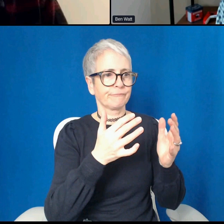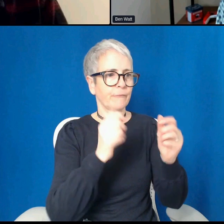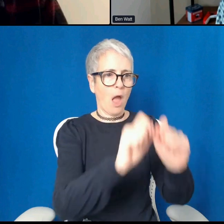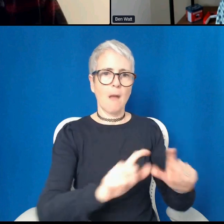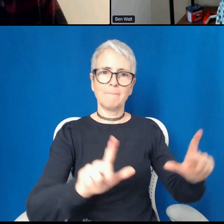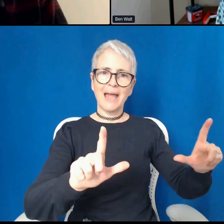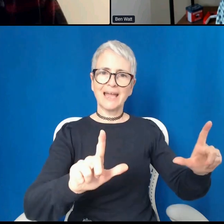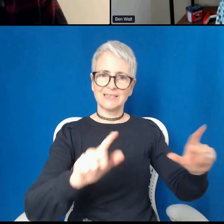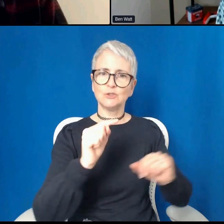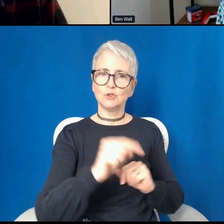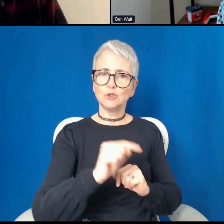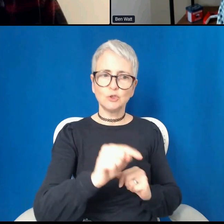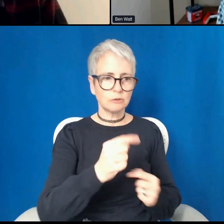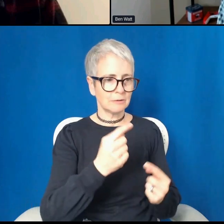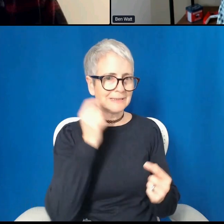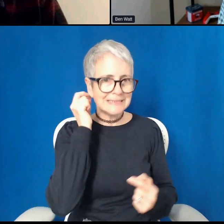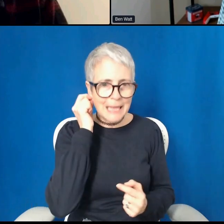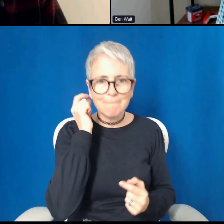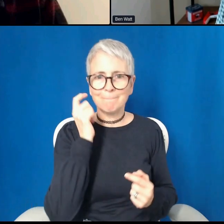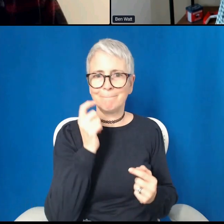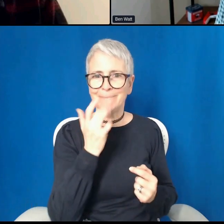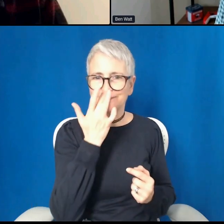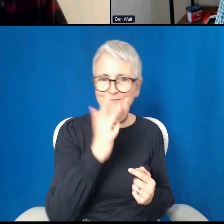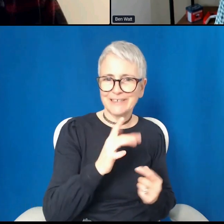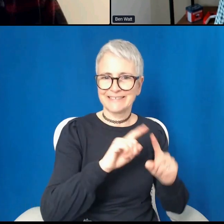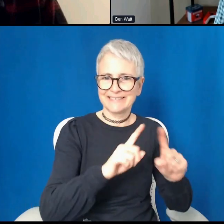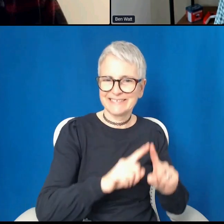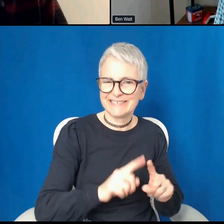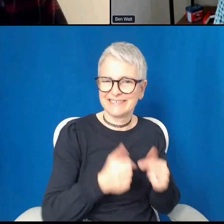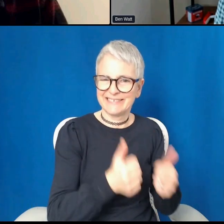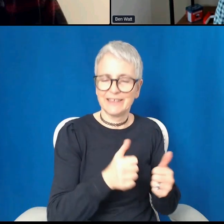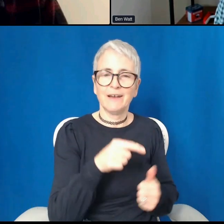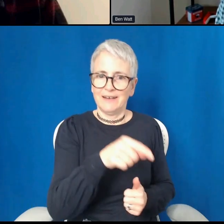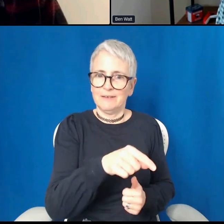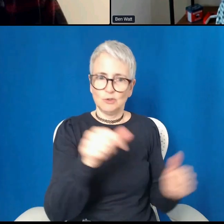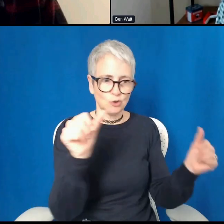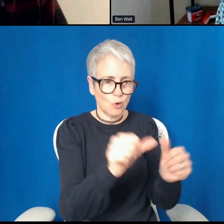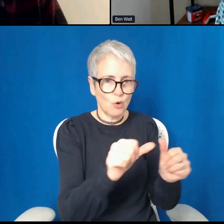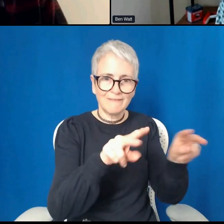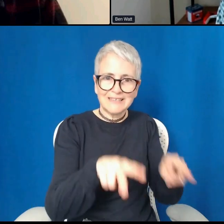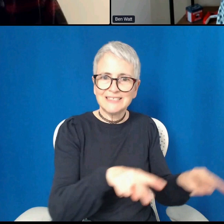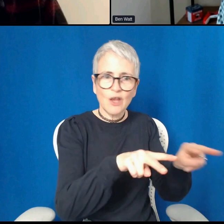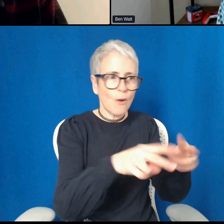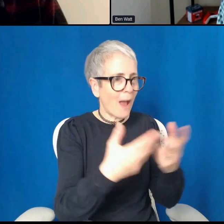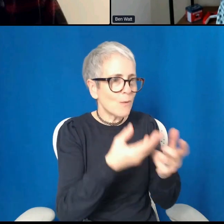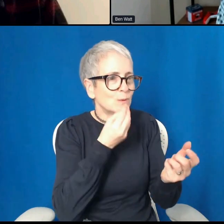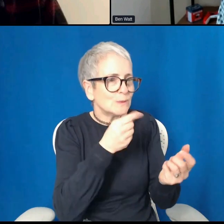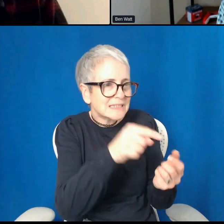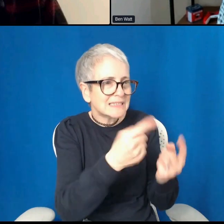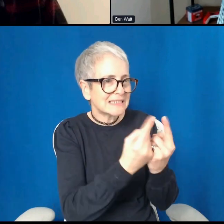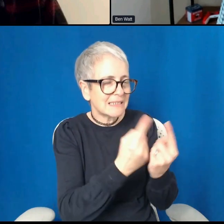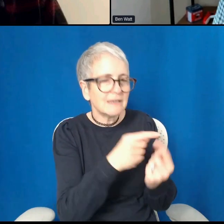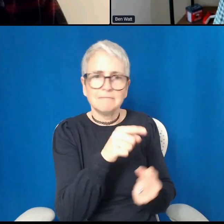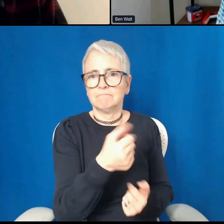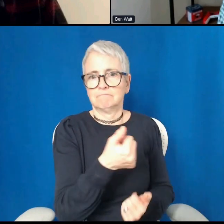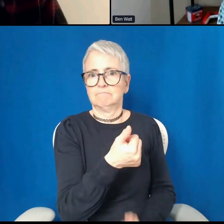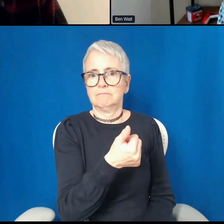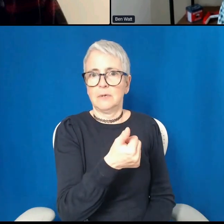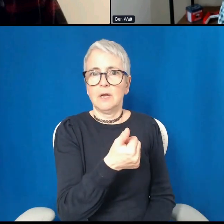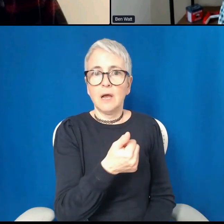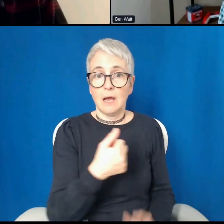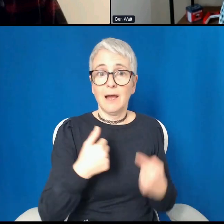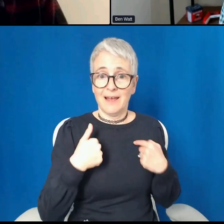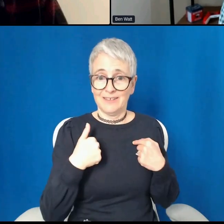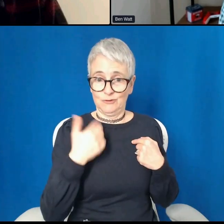that is full of tips and tricks. So it's a good place to go for just short videos on how to use particular features. You may have actually seen me use